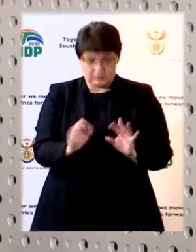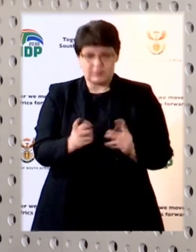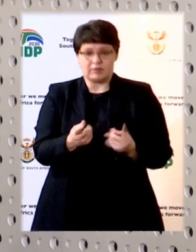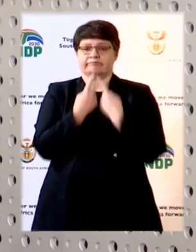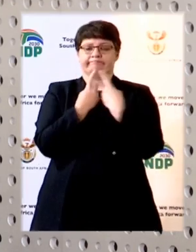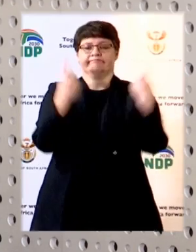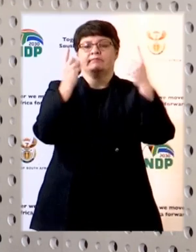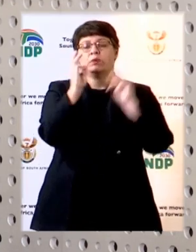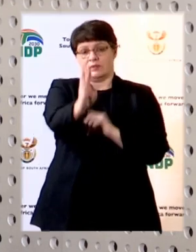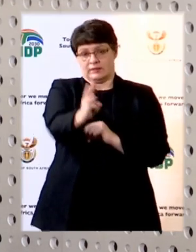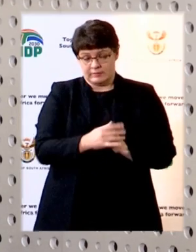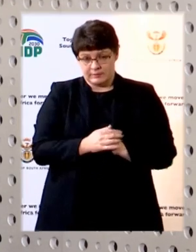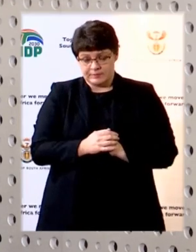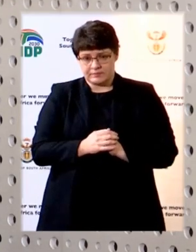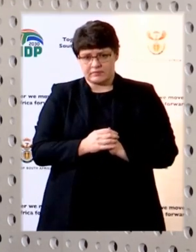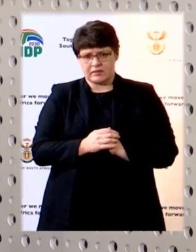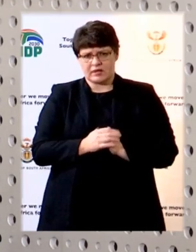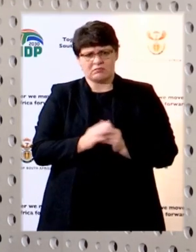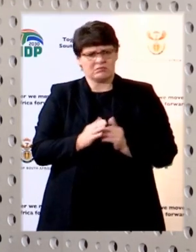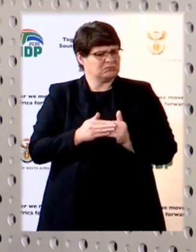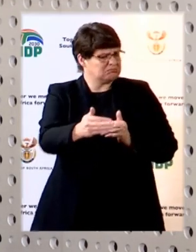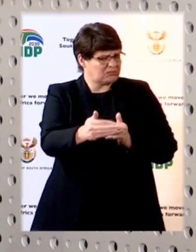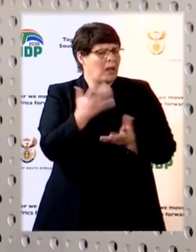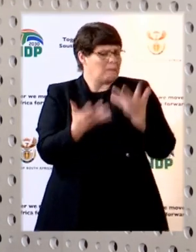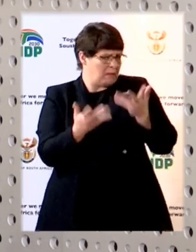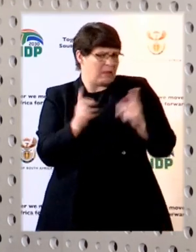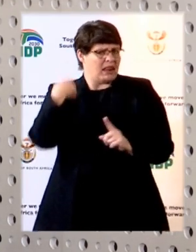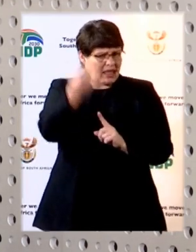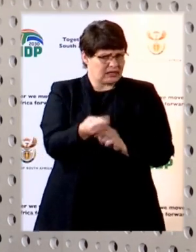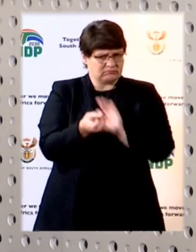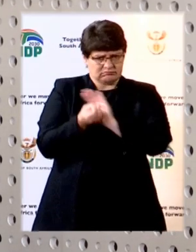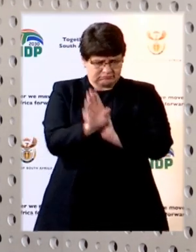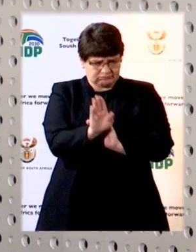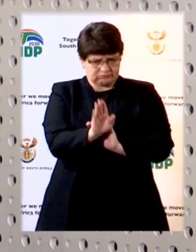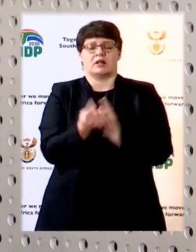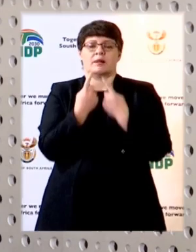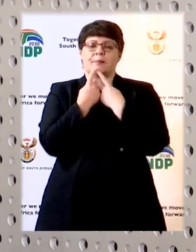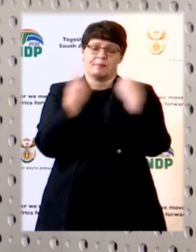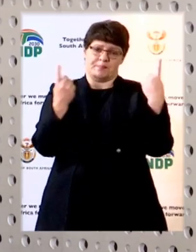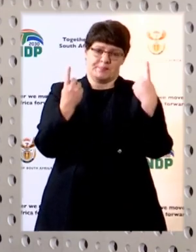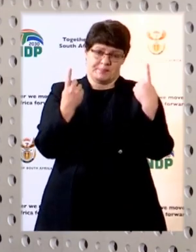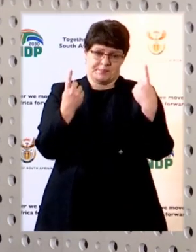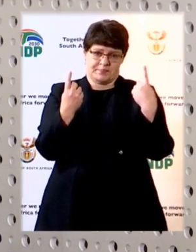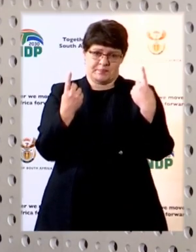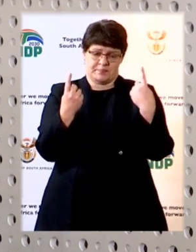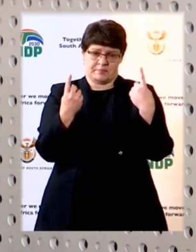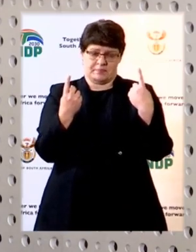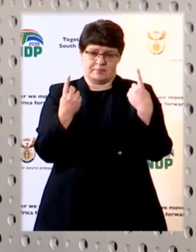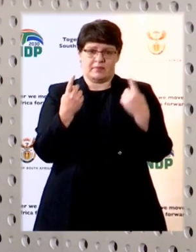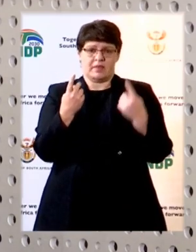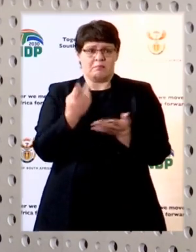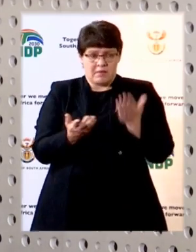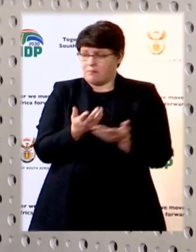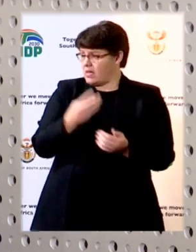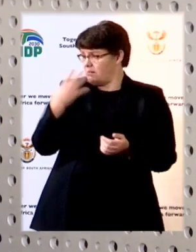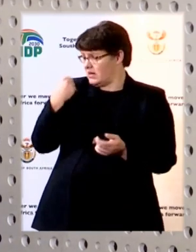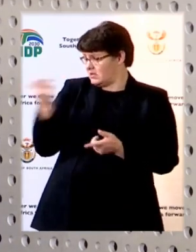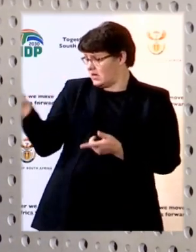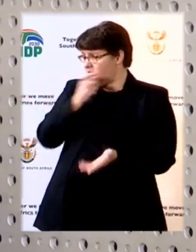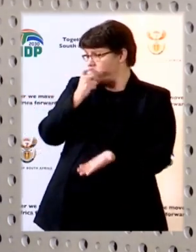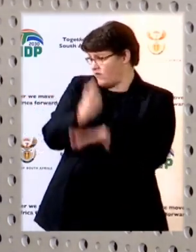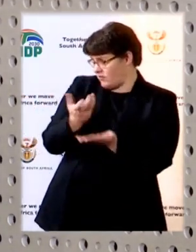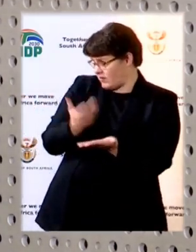the announcements, and I guess in the next meeting we'll be able to do that. Maybe the minister can be able to confirm that.